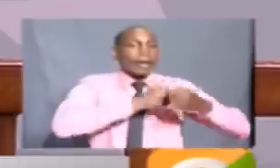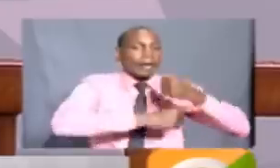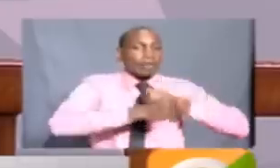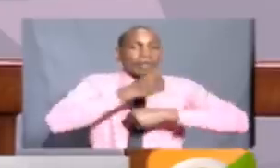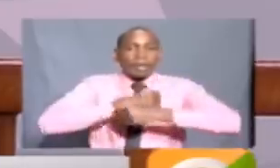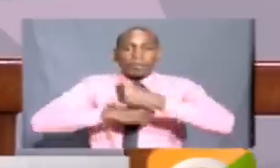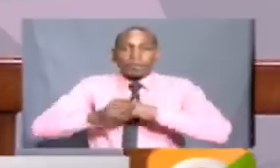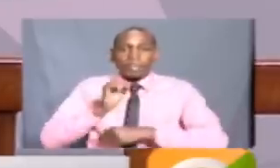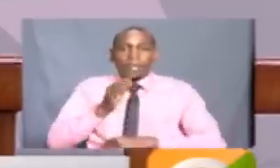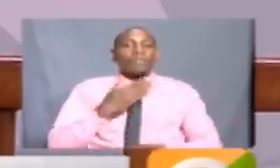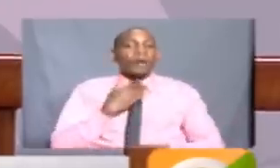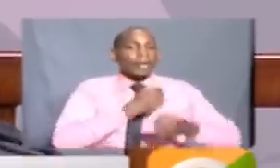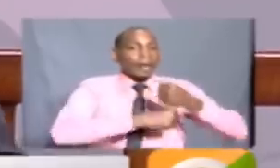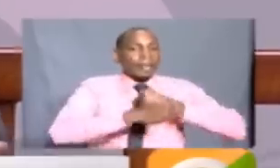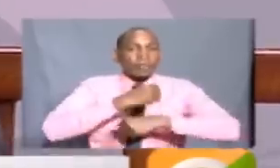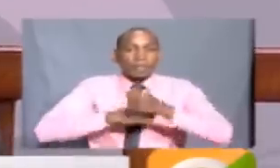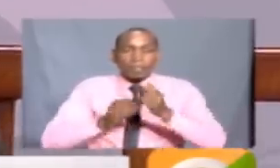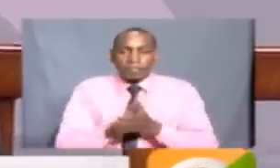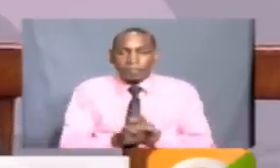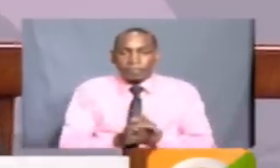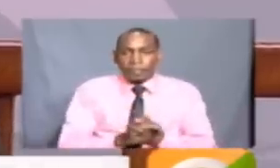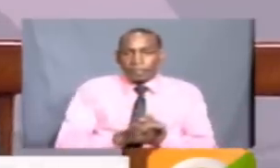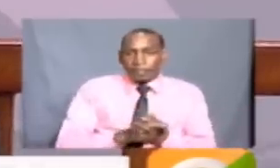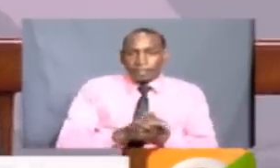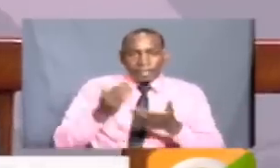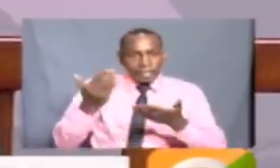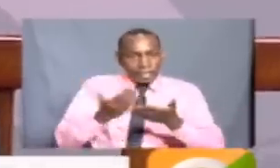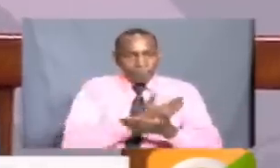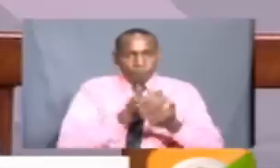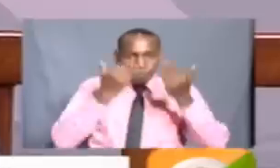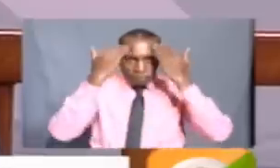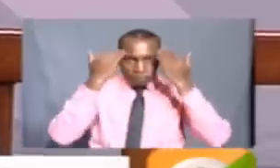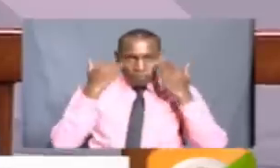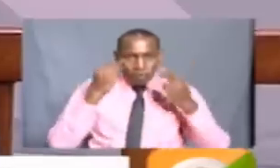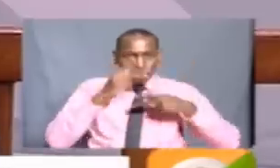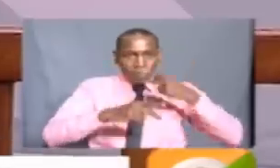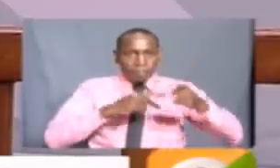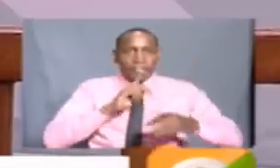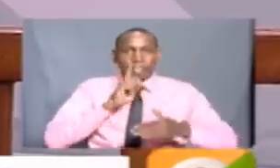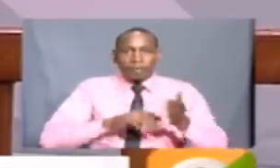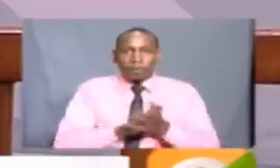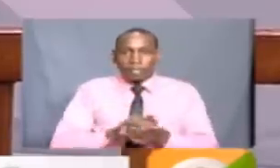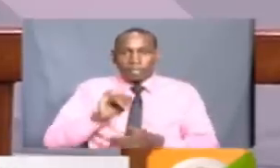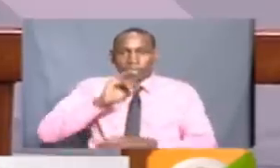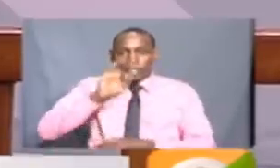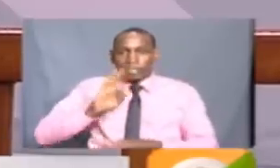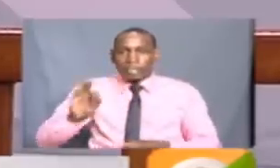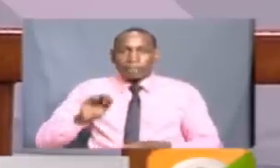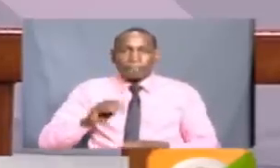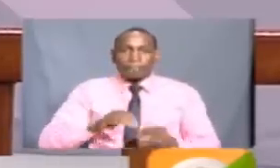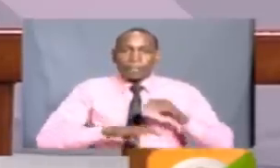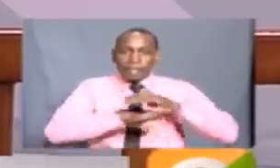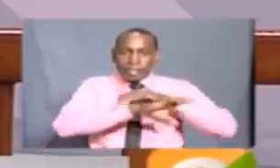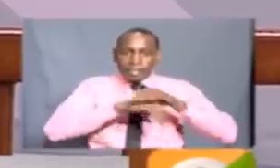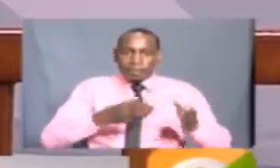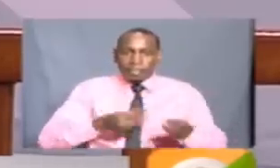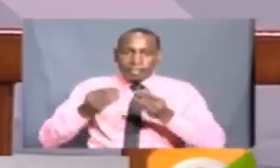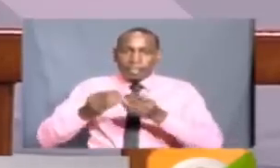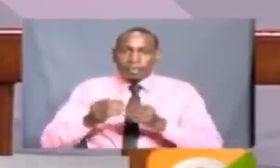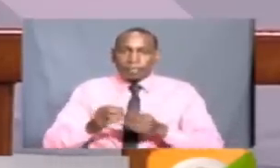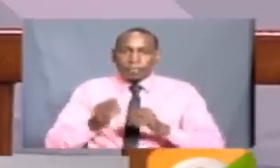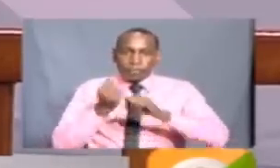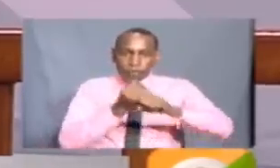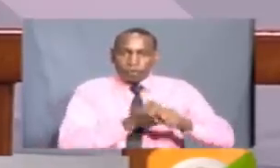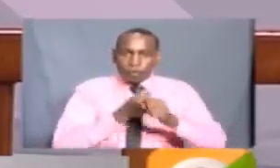if you want drama, then let us forget about the court process. Mm. Let us just say Jeff Koinange is a thief. We take you to Uhuru Park and we